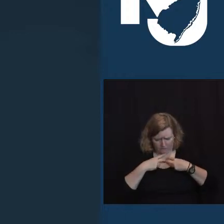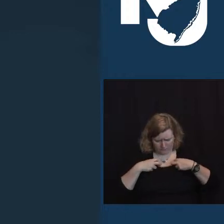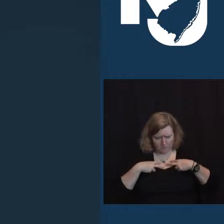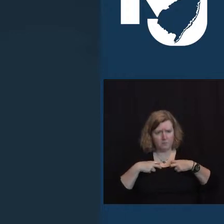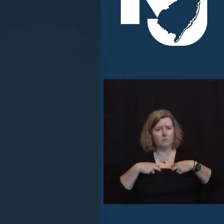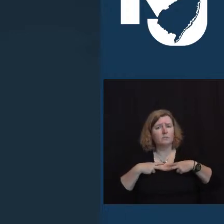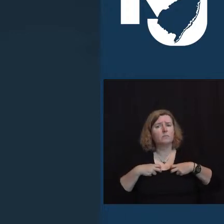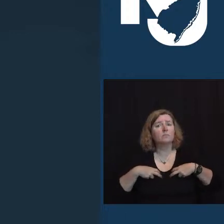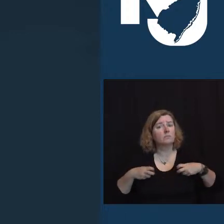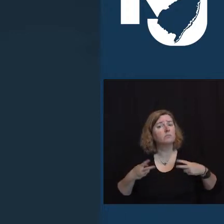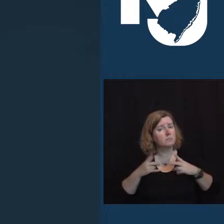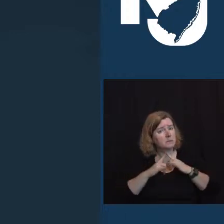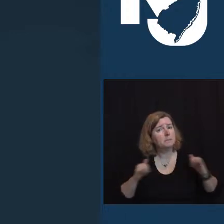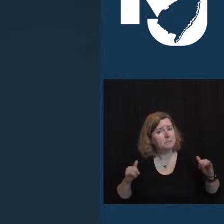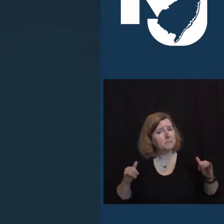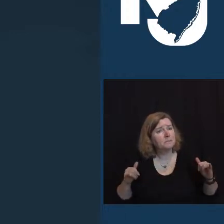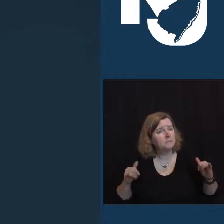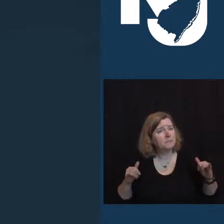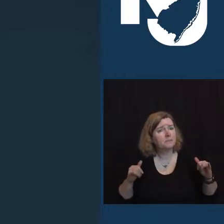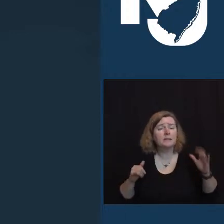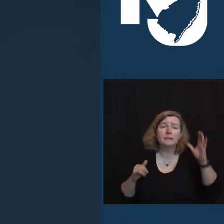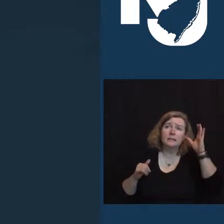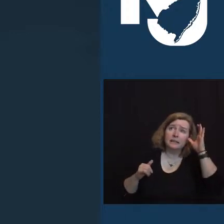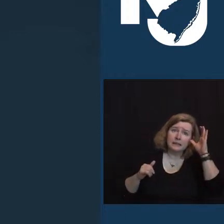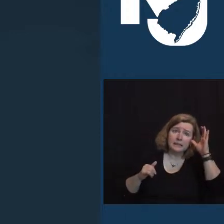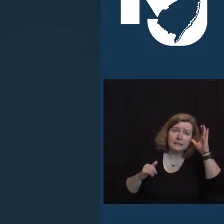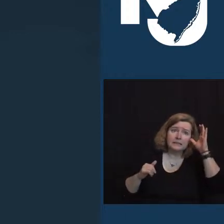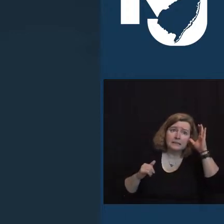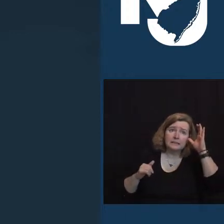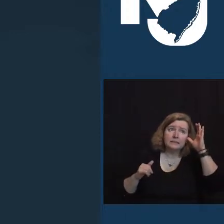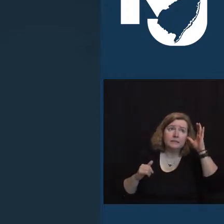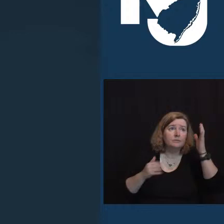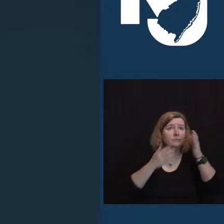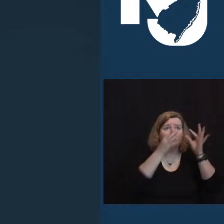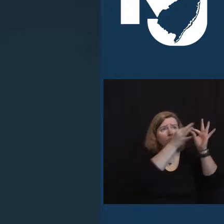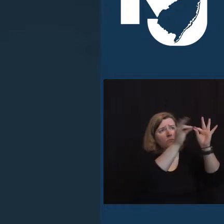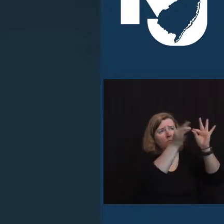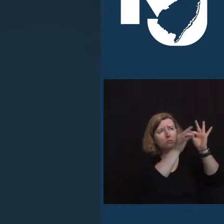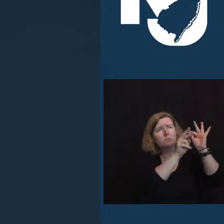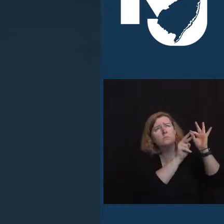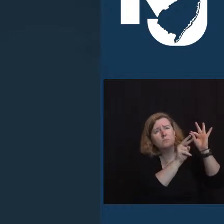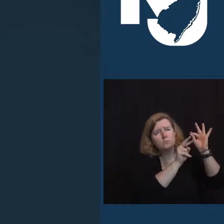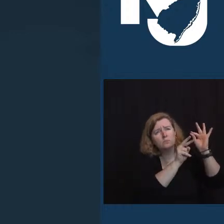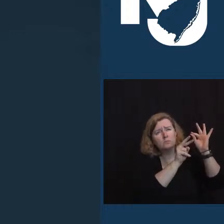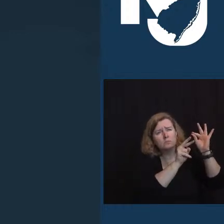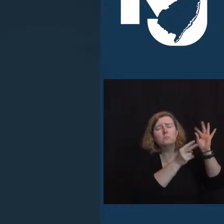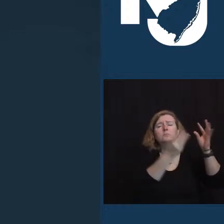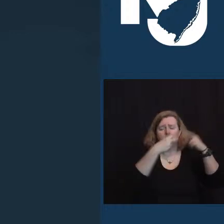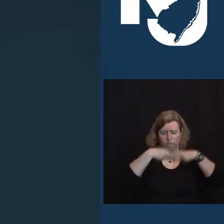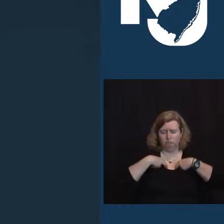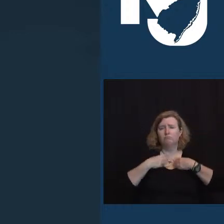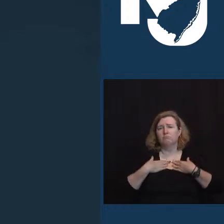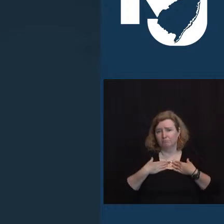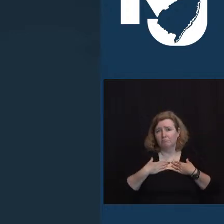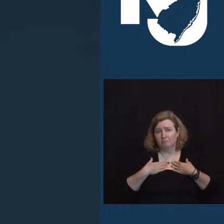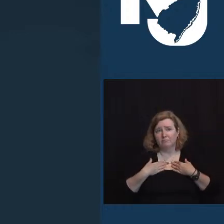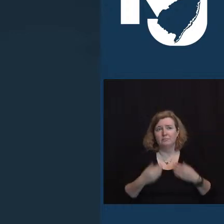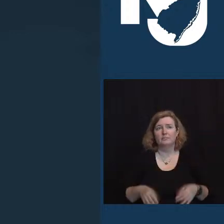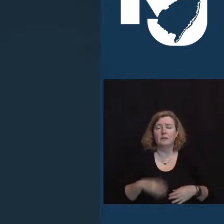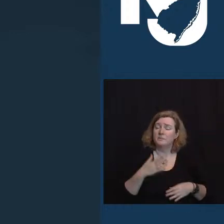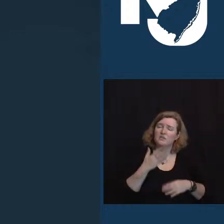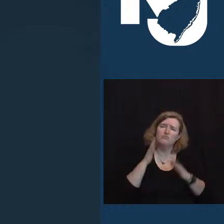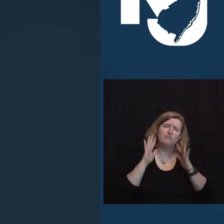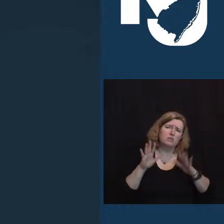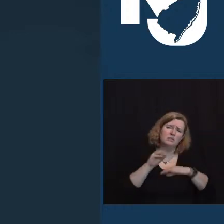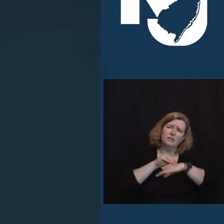hear the words that are spoken to you." Good advice. And these words inspired each to find their calling